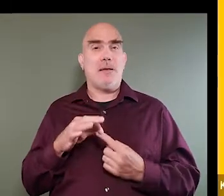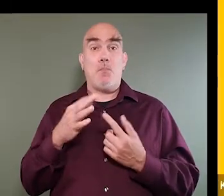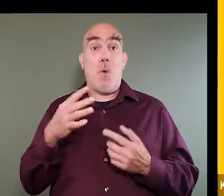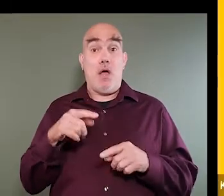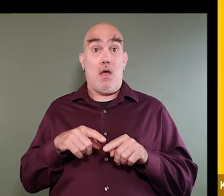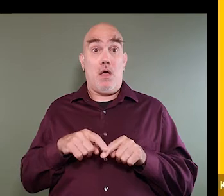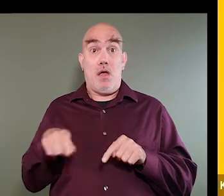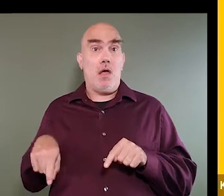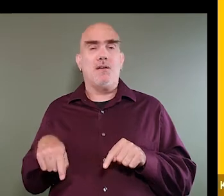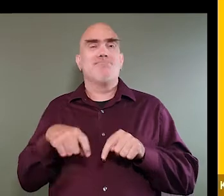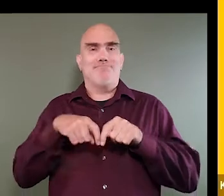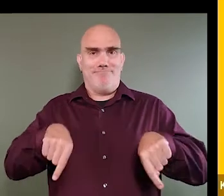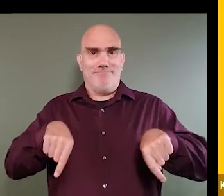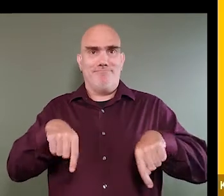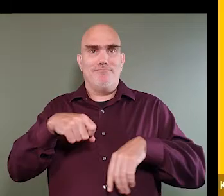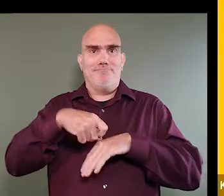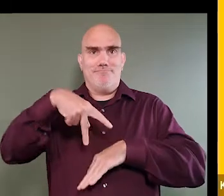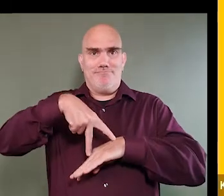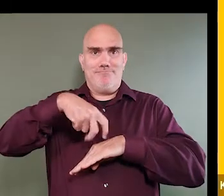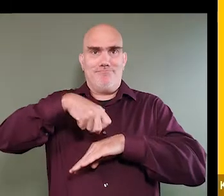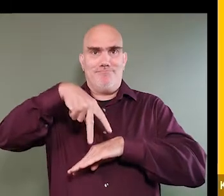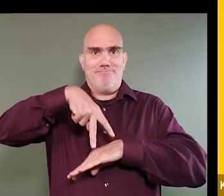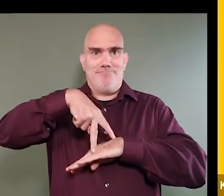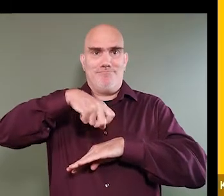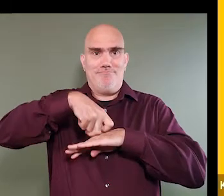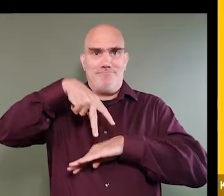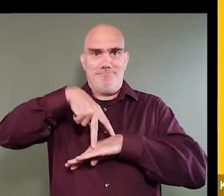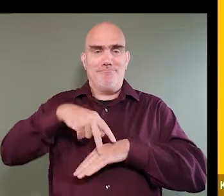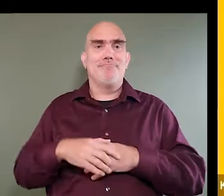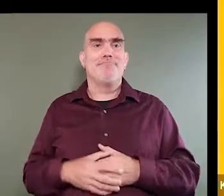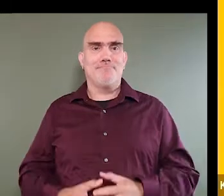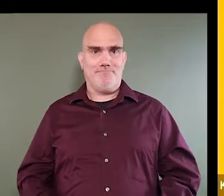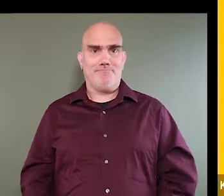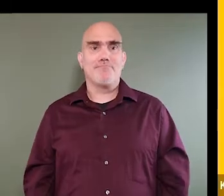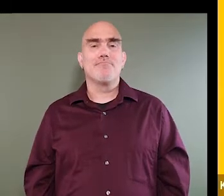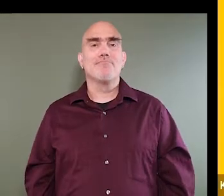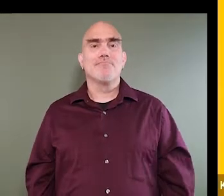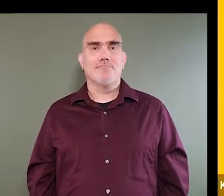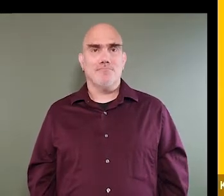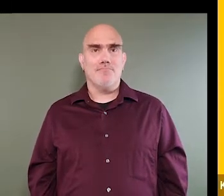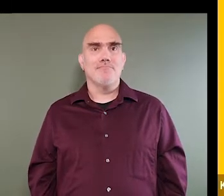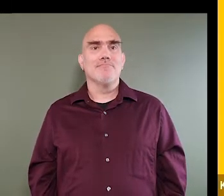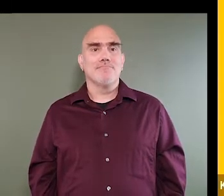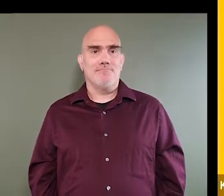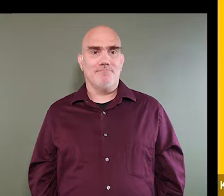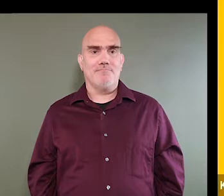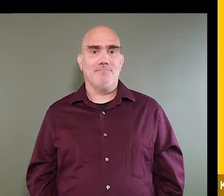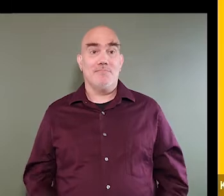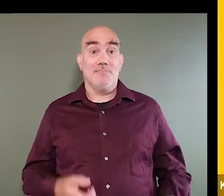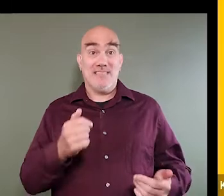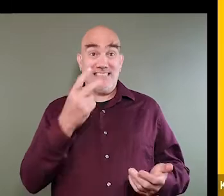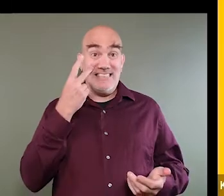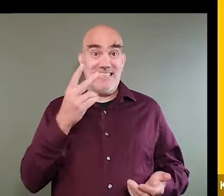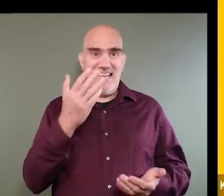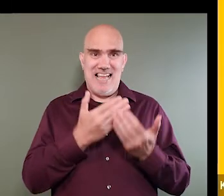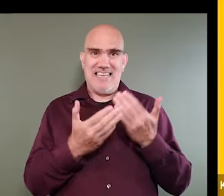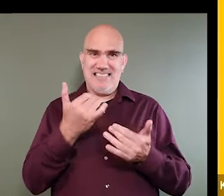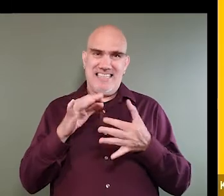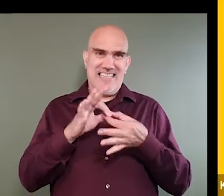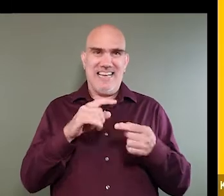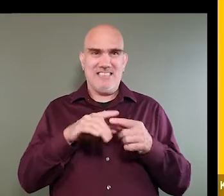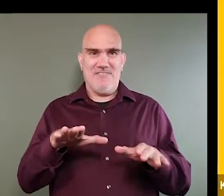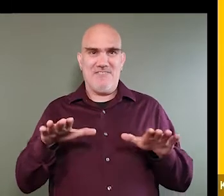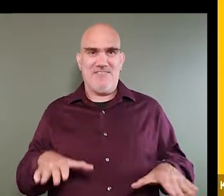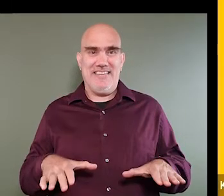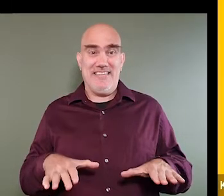of stepping one foot out at a time, he's jumping both feet out. Now, as you can see, his hands are still connected to his feet. As he